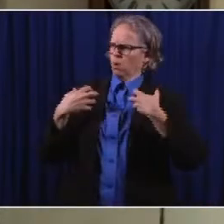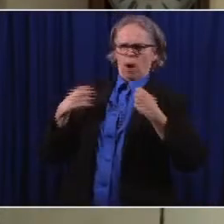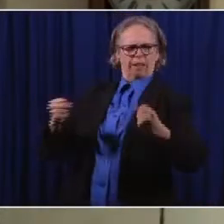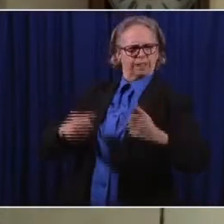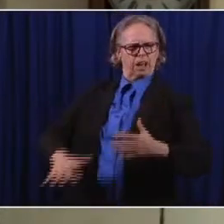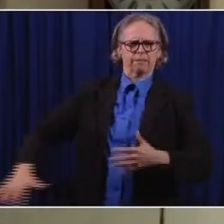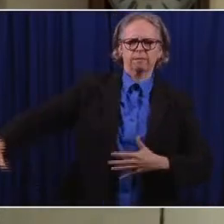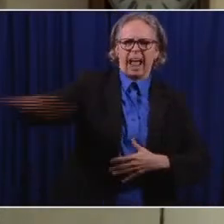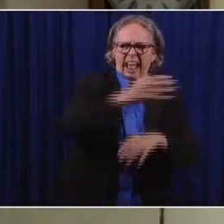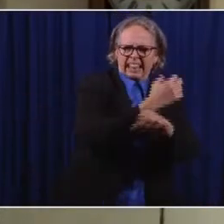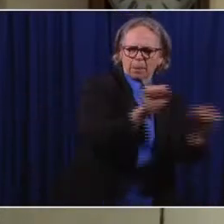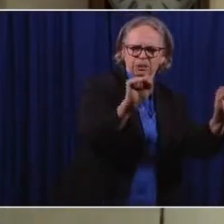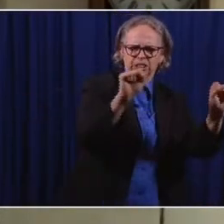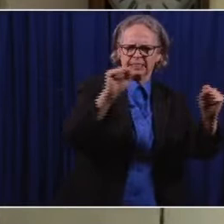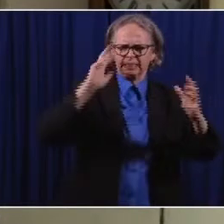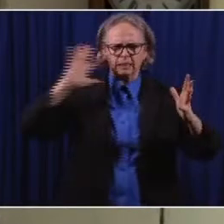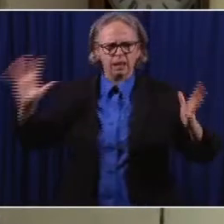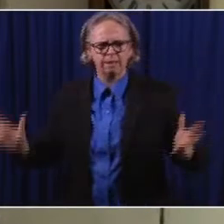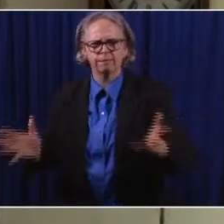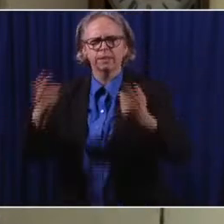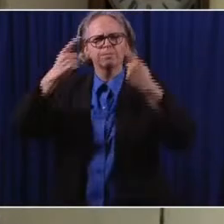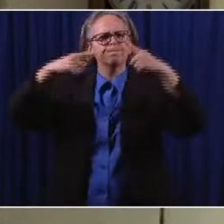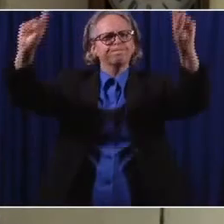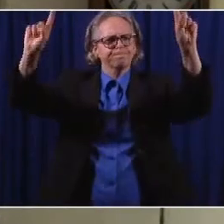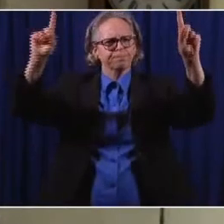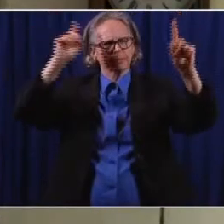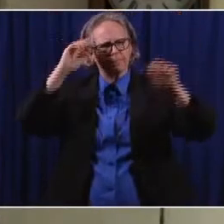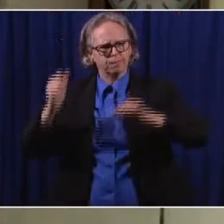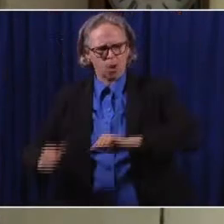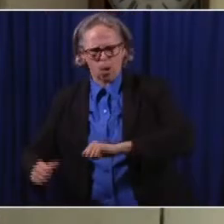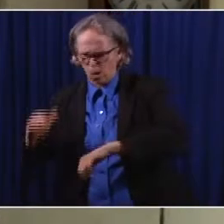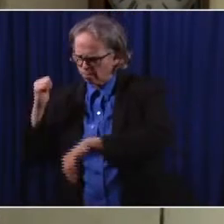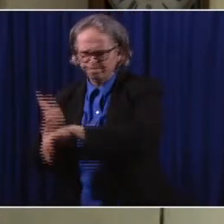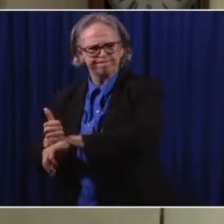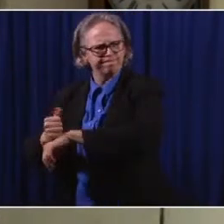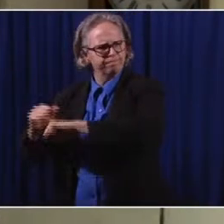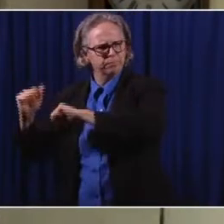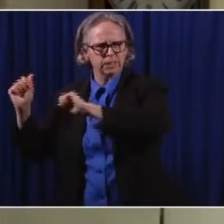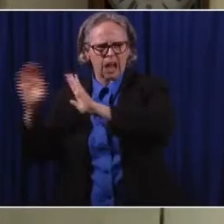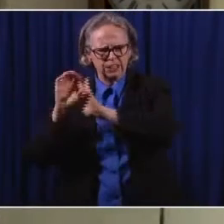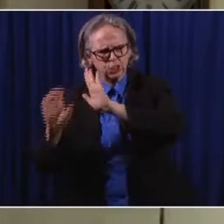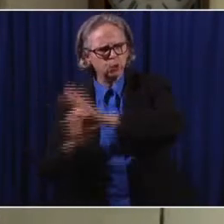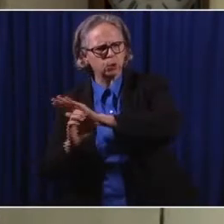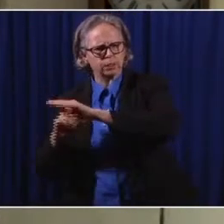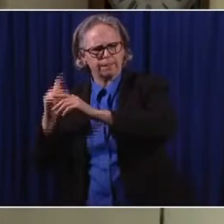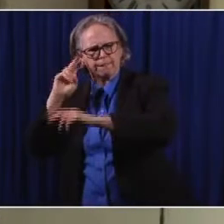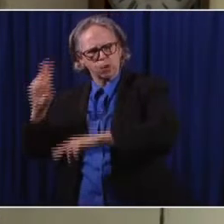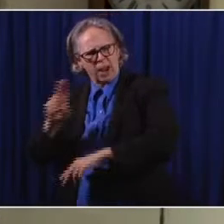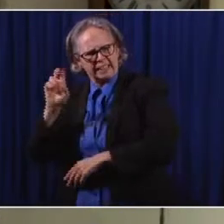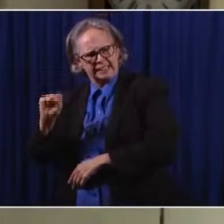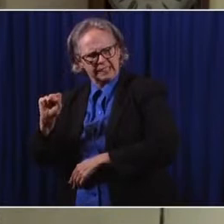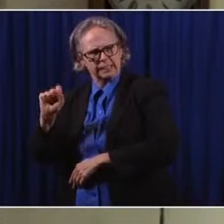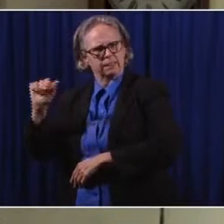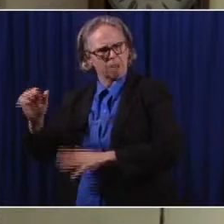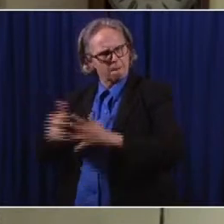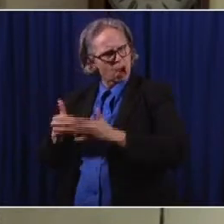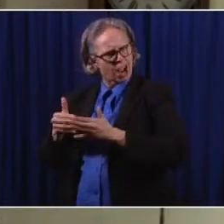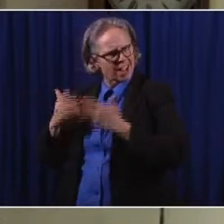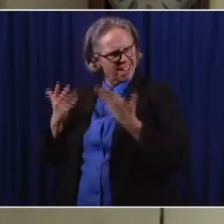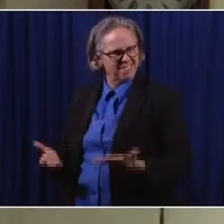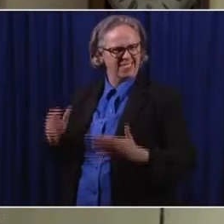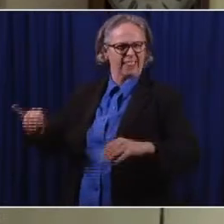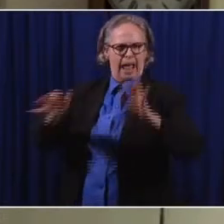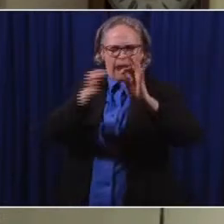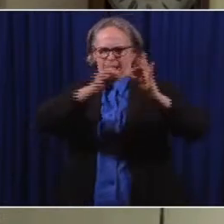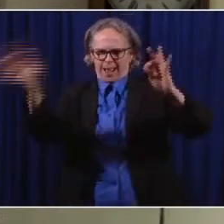and our posterity, do ordain and establish this Constitution for the United States of America. And that is the preamble. And I wanted